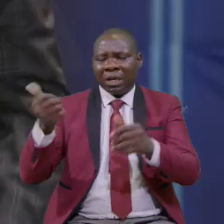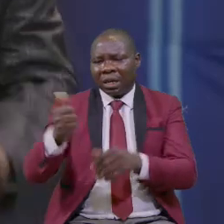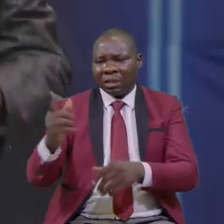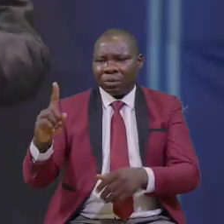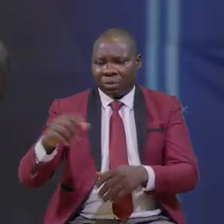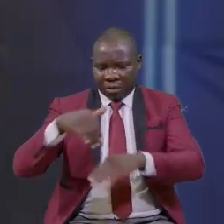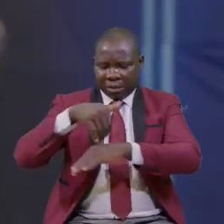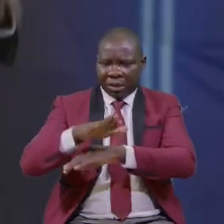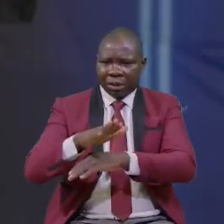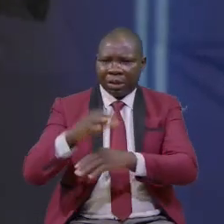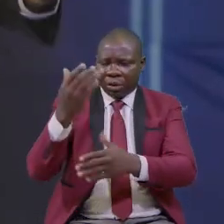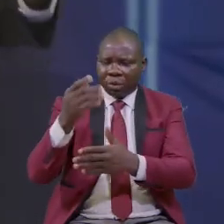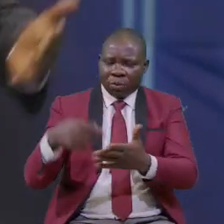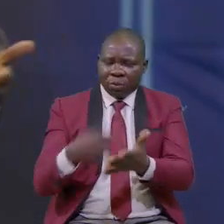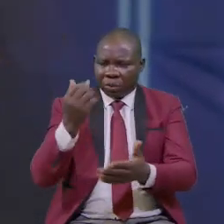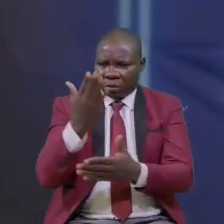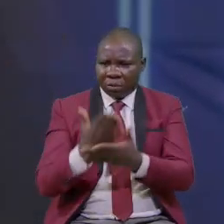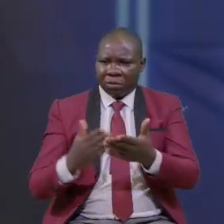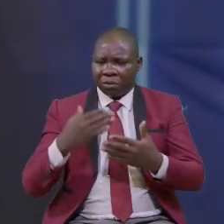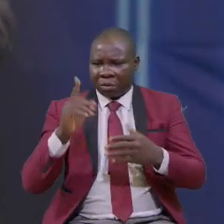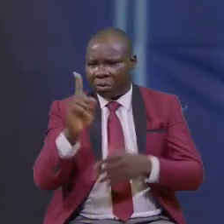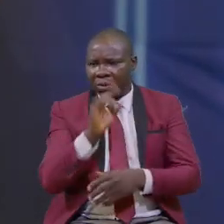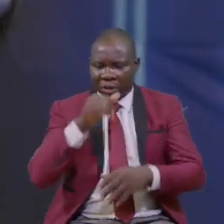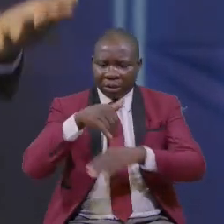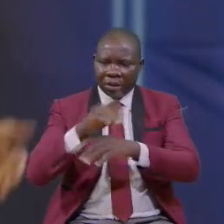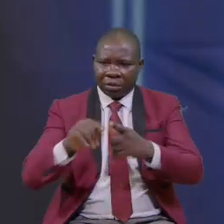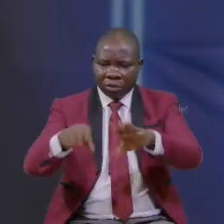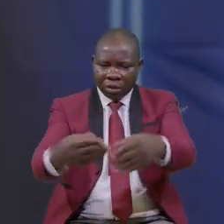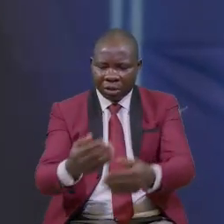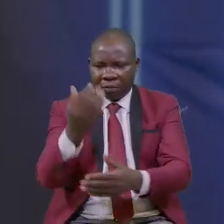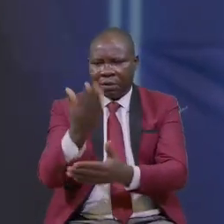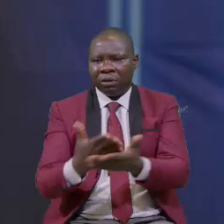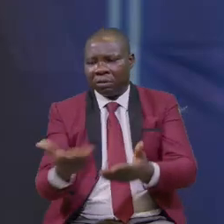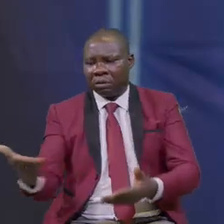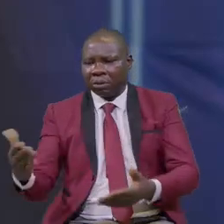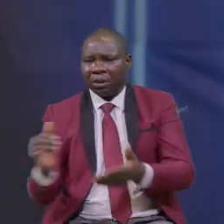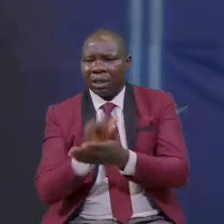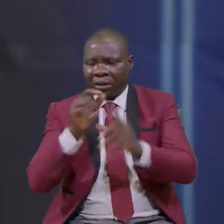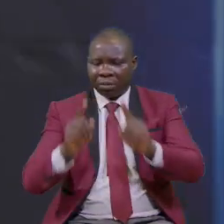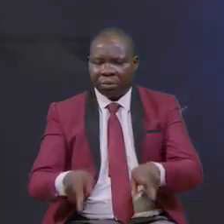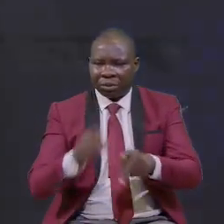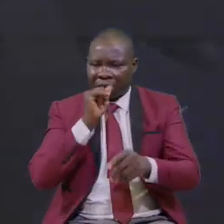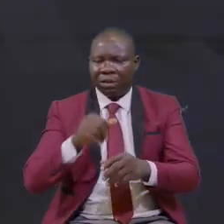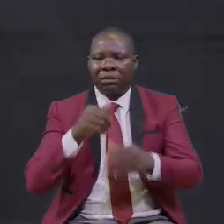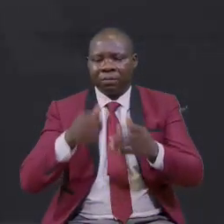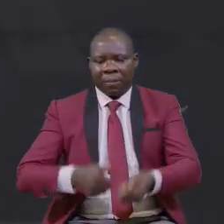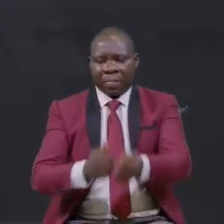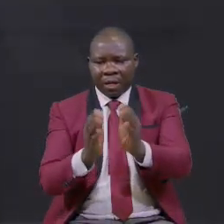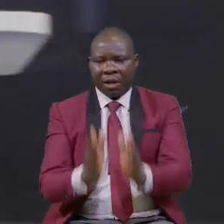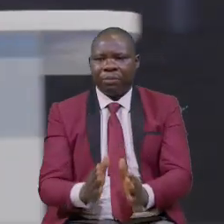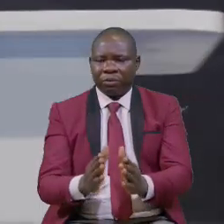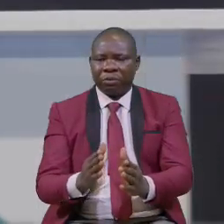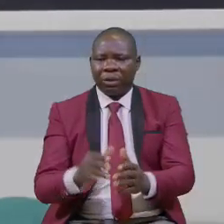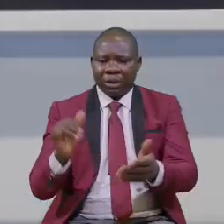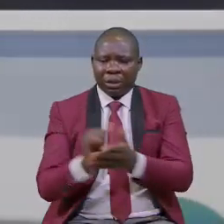sent to go and give something, that one is an apostle. The apostle, that in the original language,